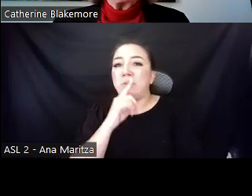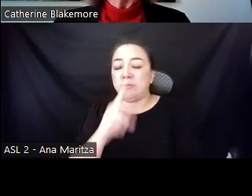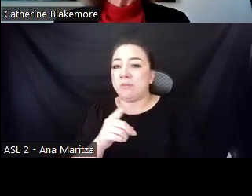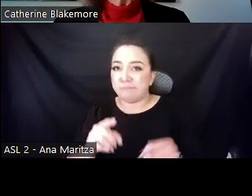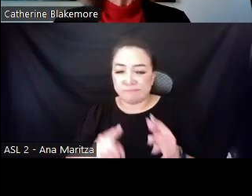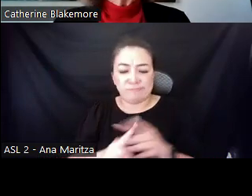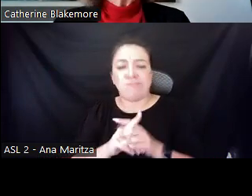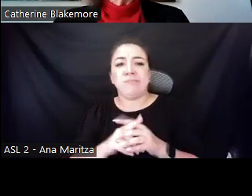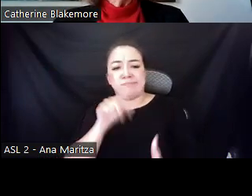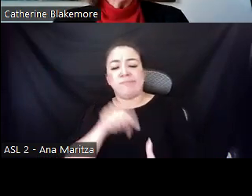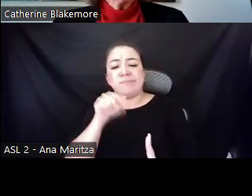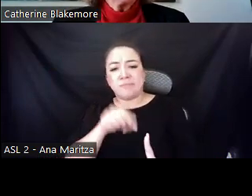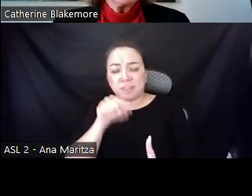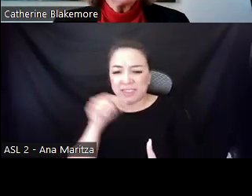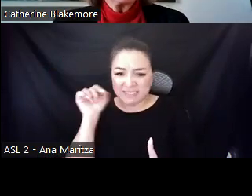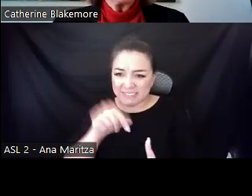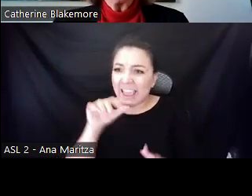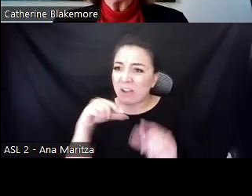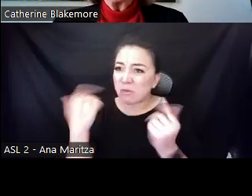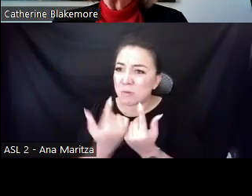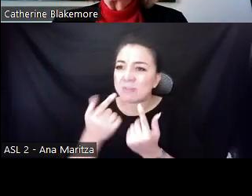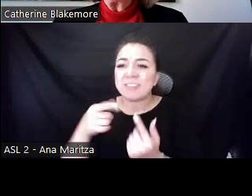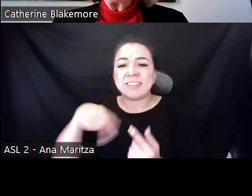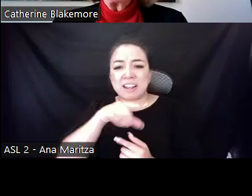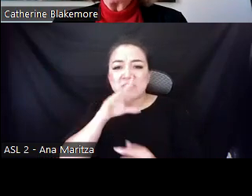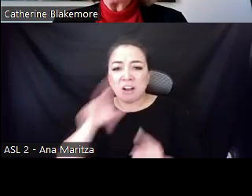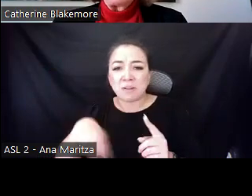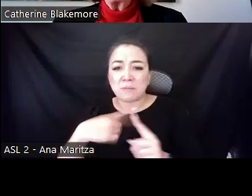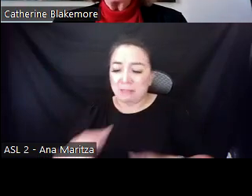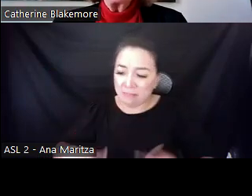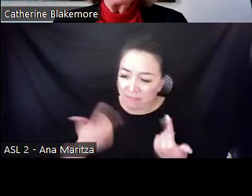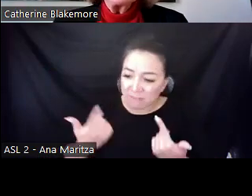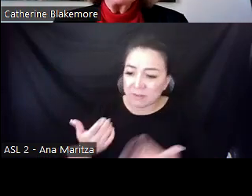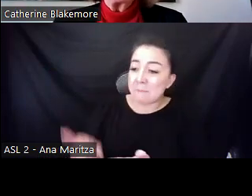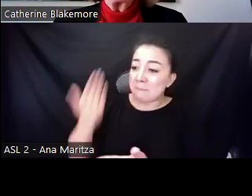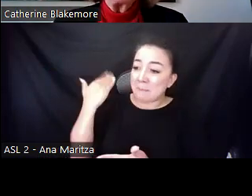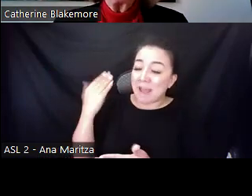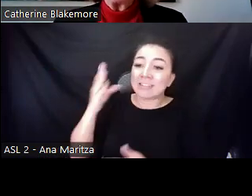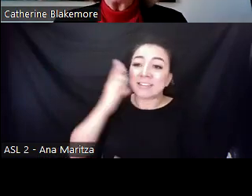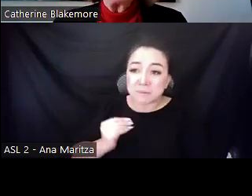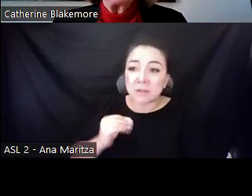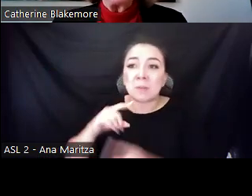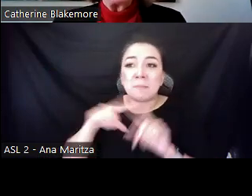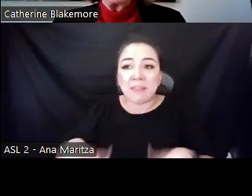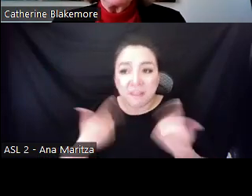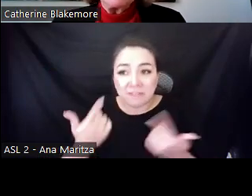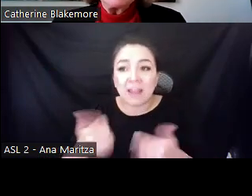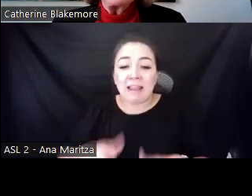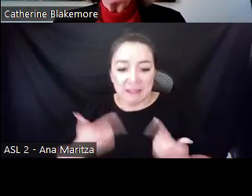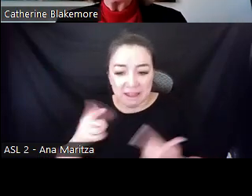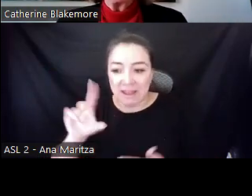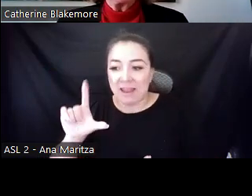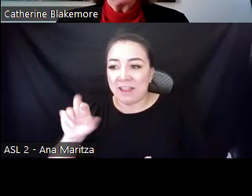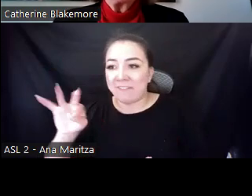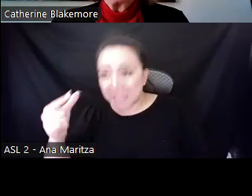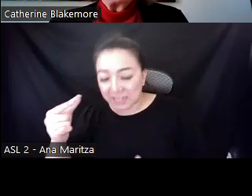is in that group, they talked not only about lived as in past experience, but the lived and living experience,